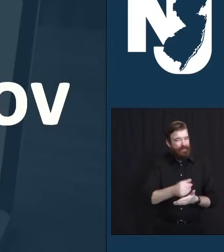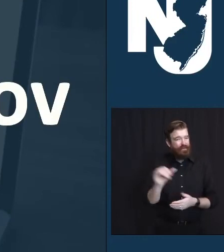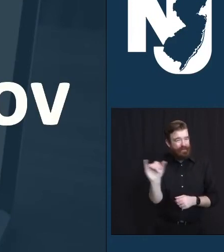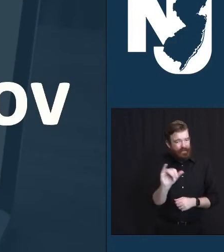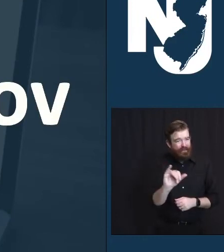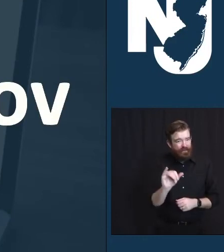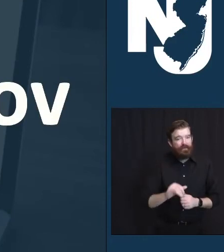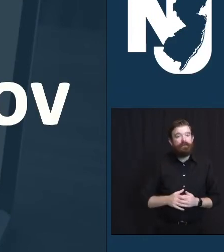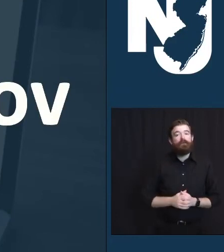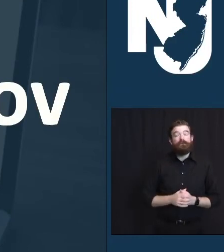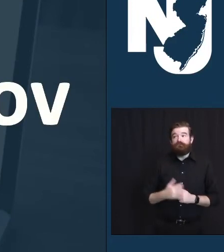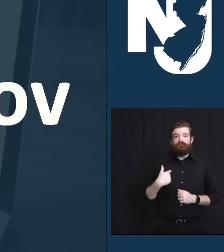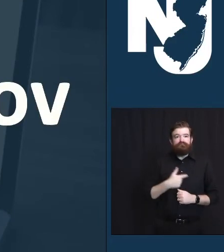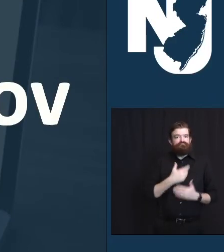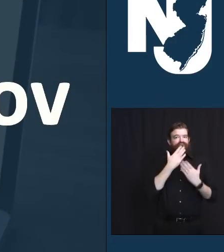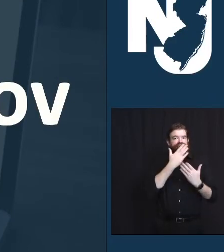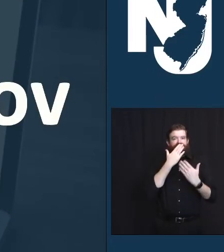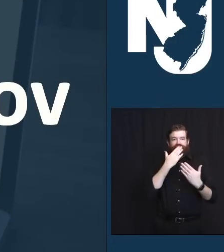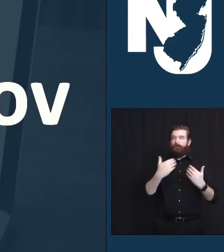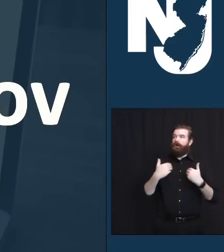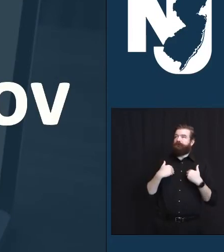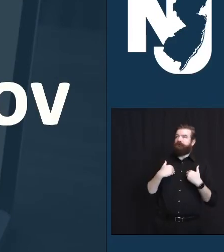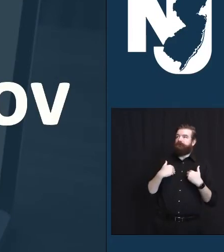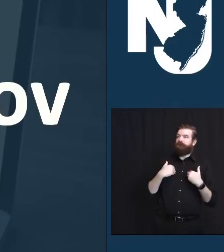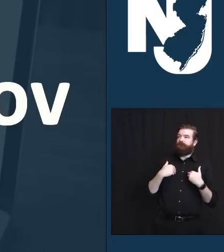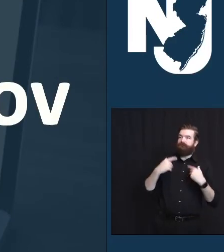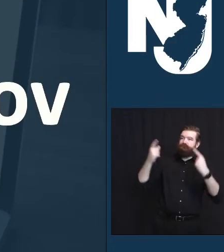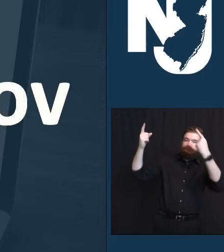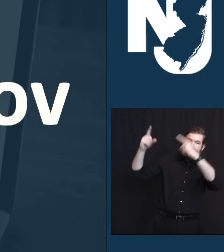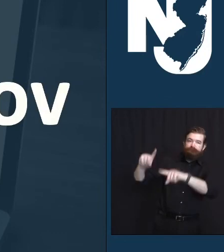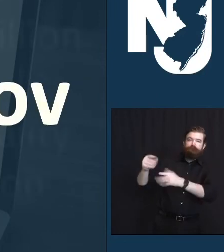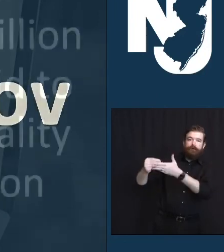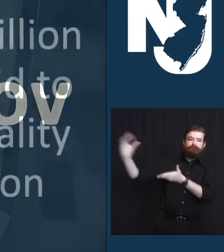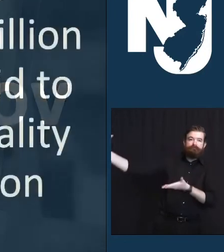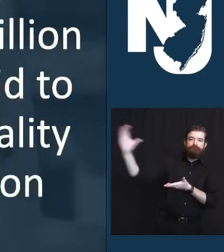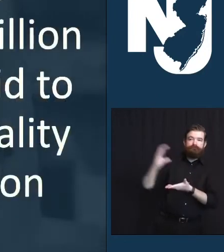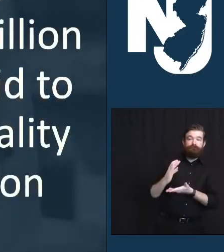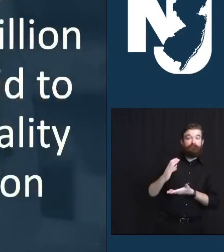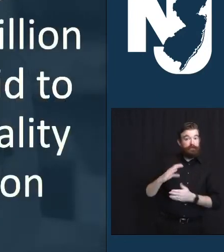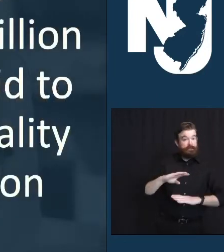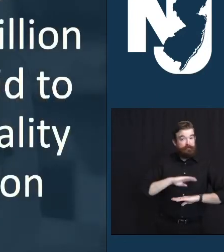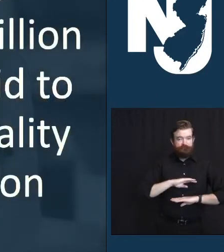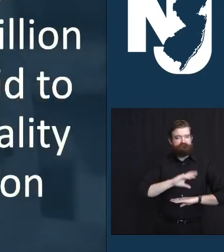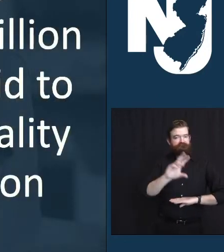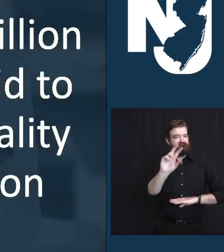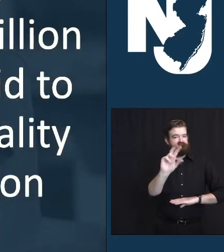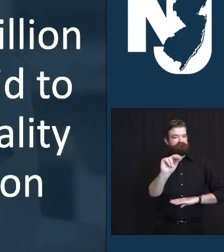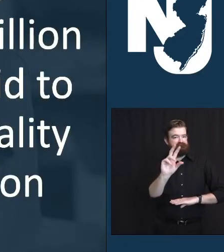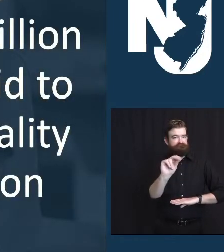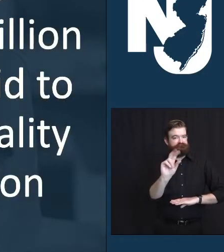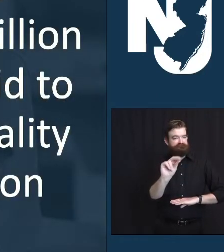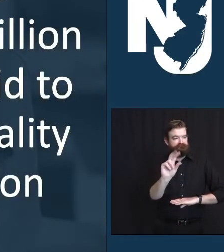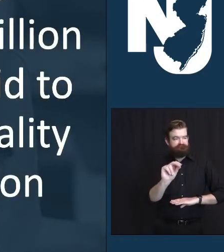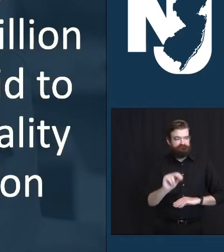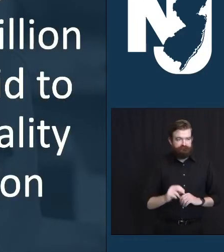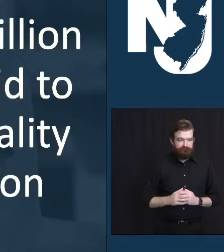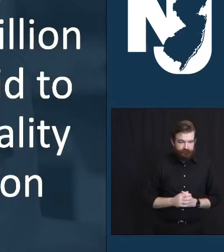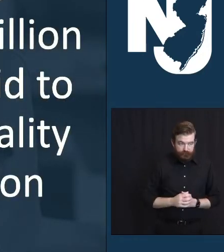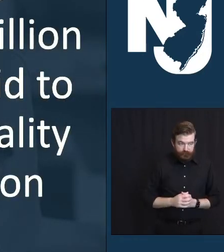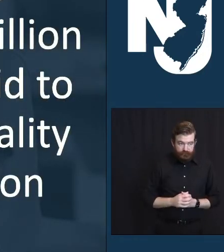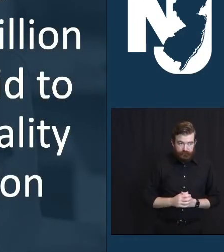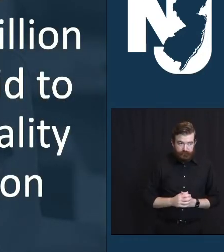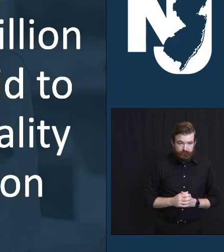but do not count me as satisfied with it. Now, as I mentioned, she's to my left. I've asked the Acting Commissioner to join us today because